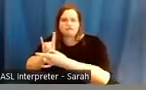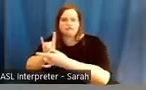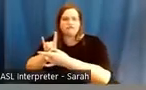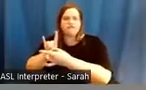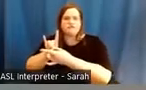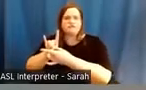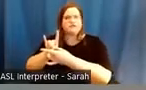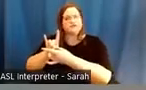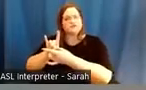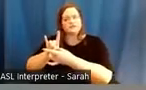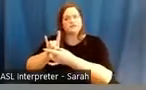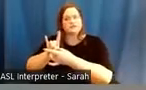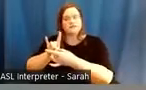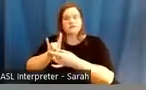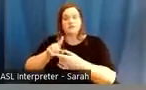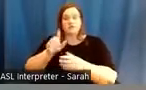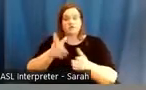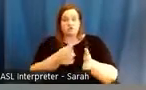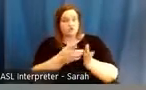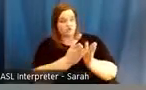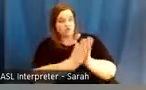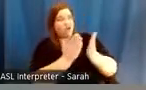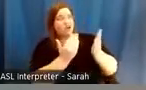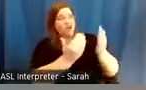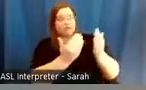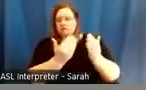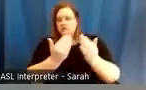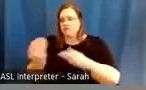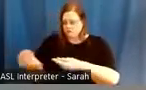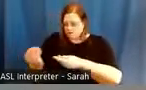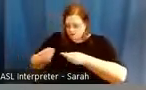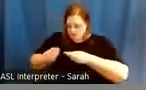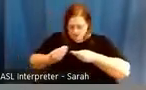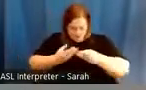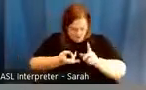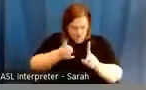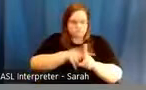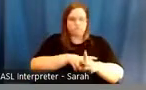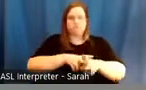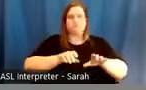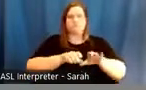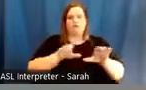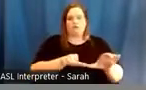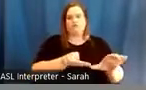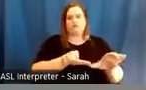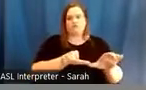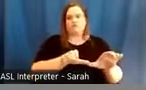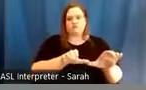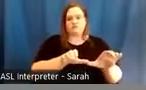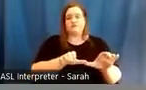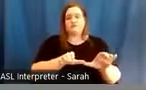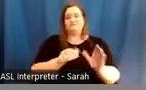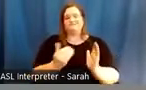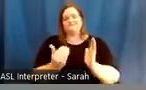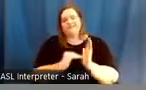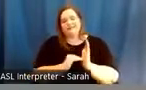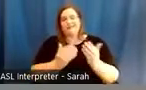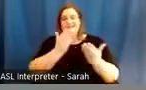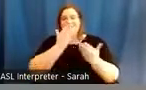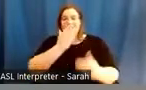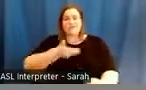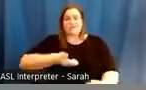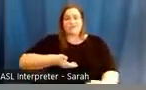put the ask that you're bringing forward into action, really. And so with that, thank you again for inviting me,